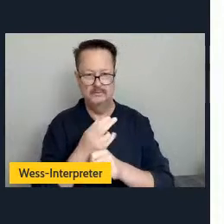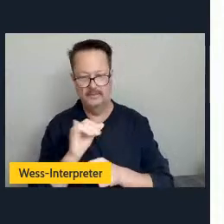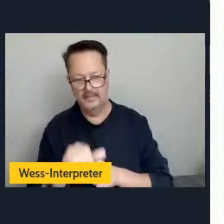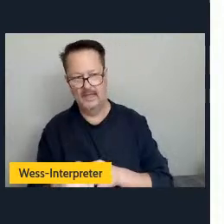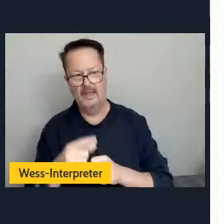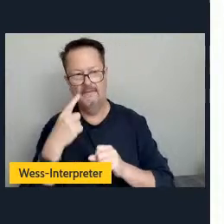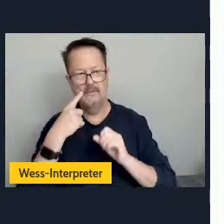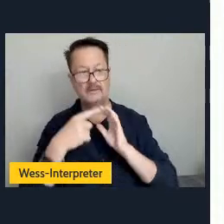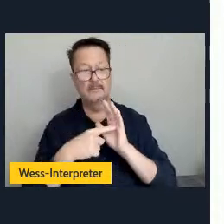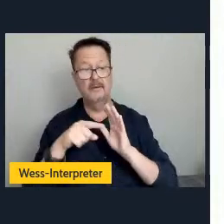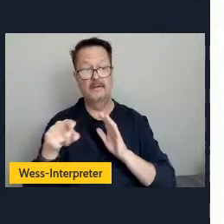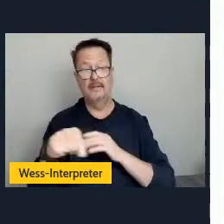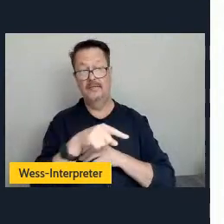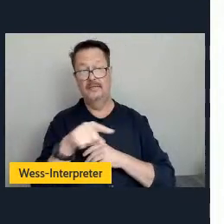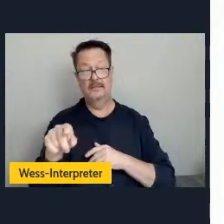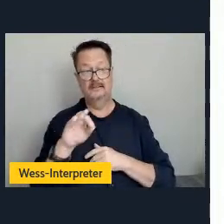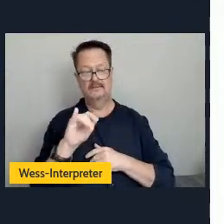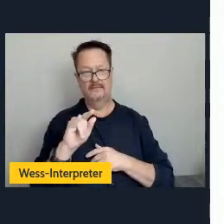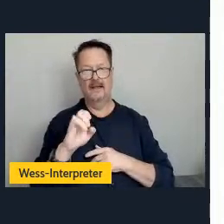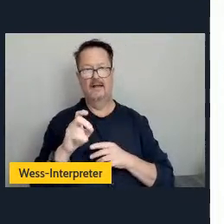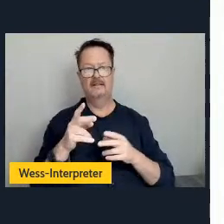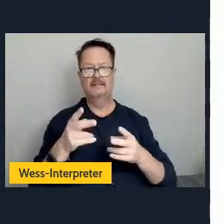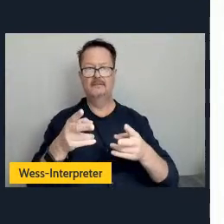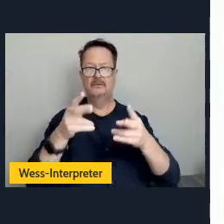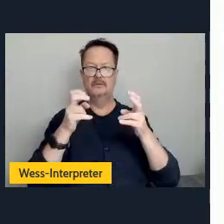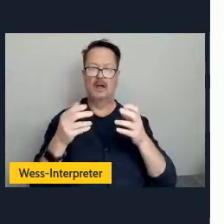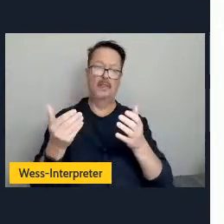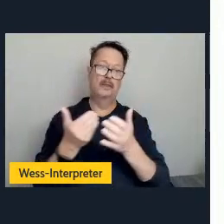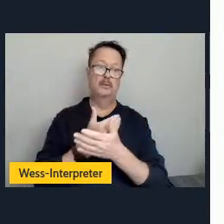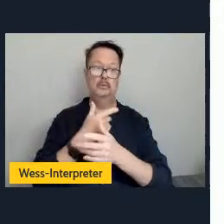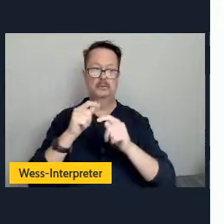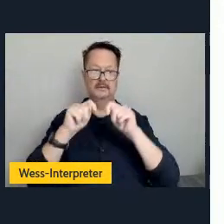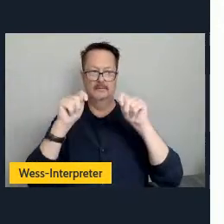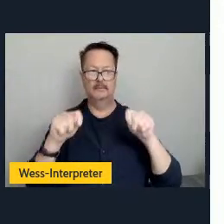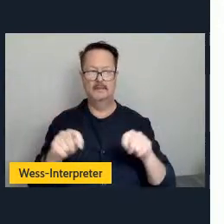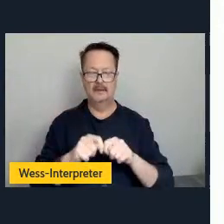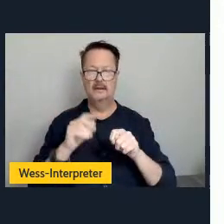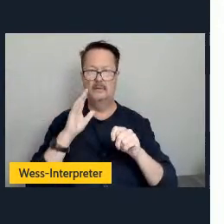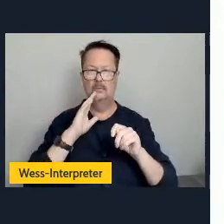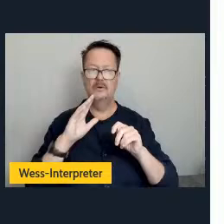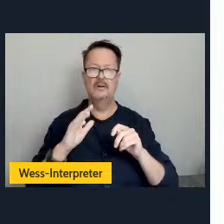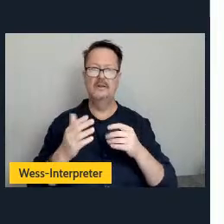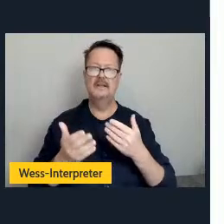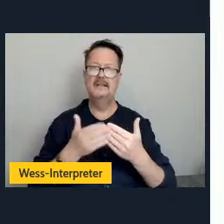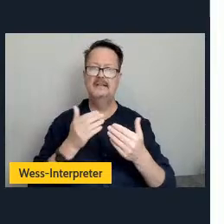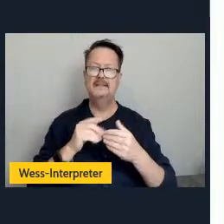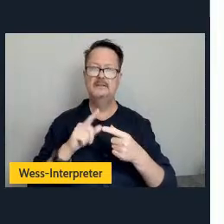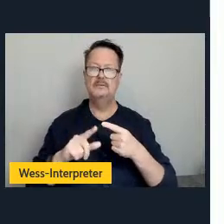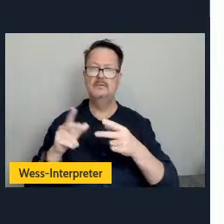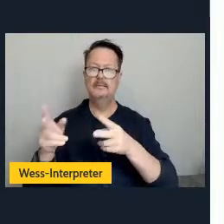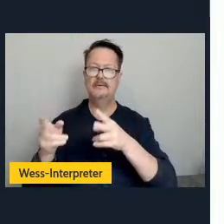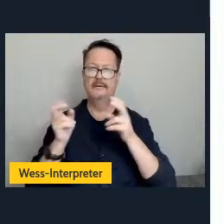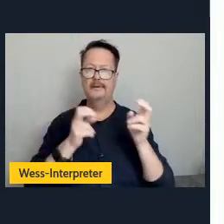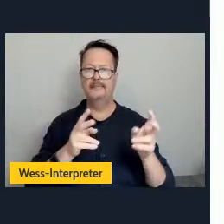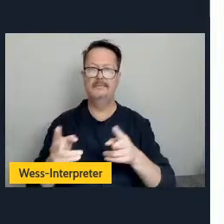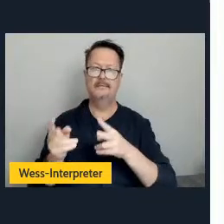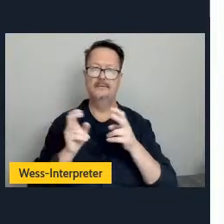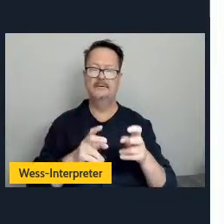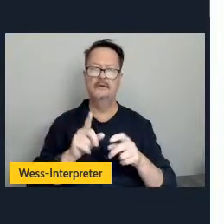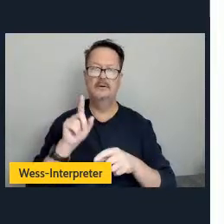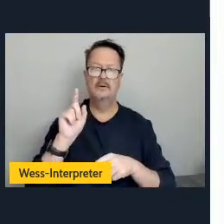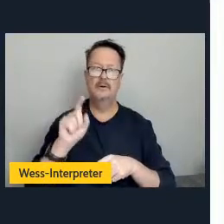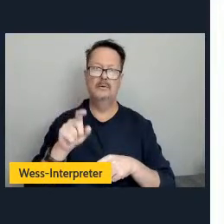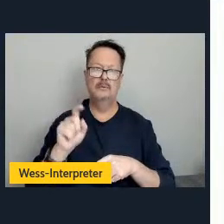generated if you start the template new. So it's rather easy to pick up and to extend to what you need it to